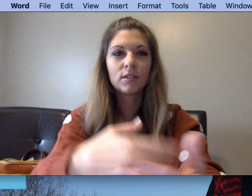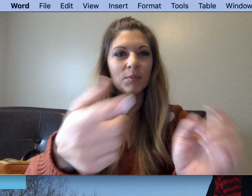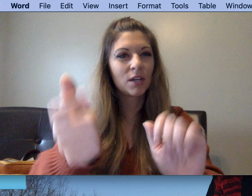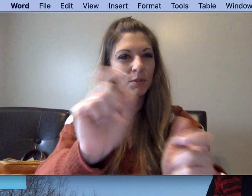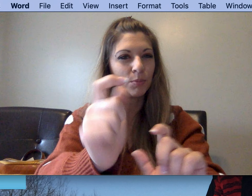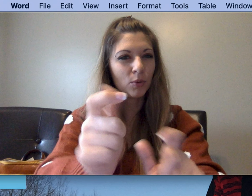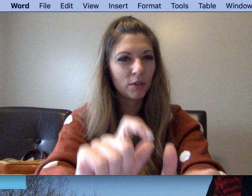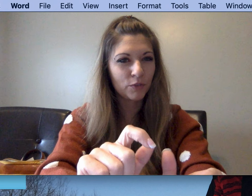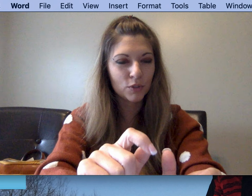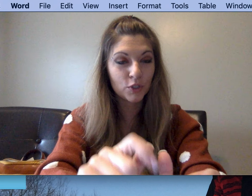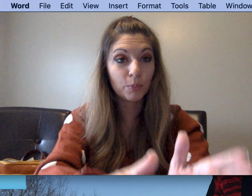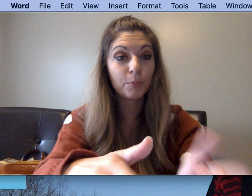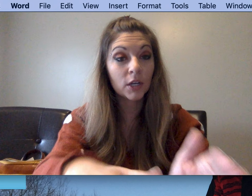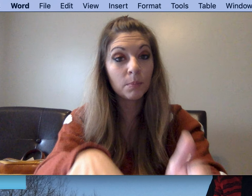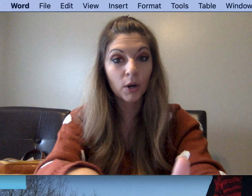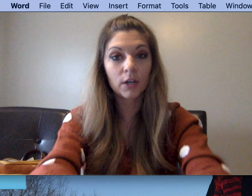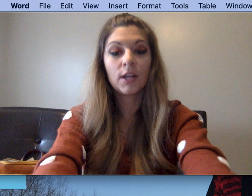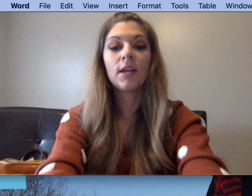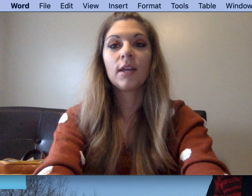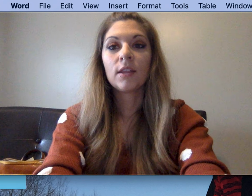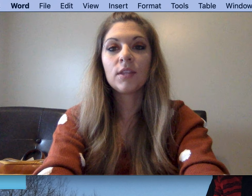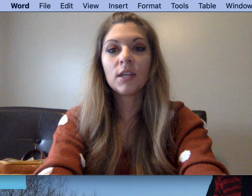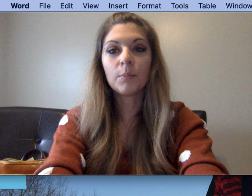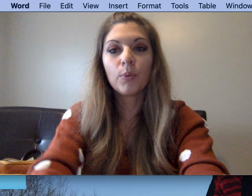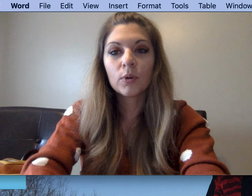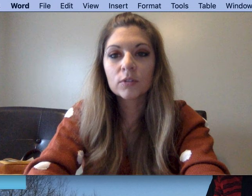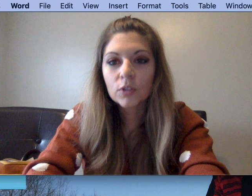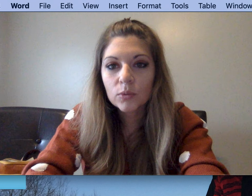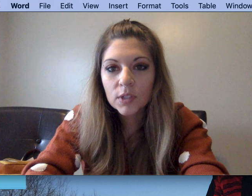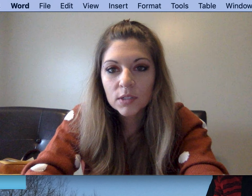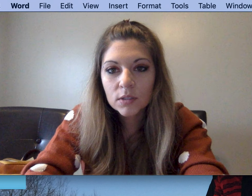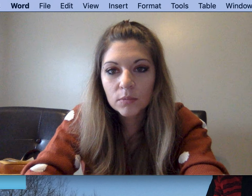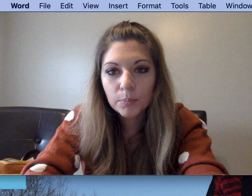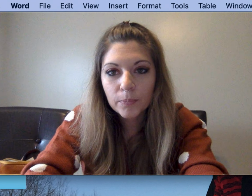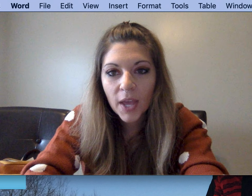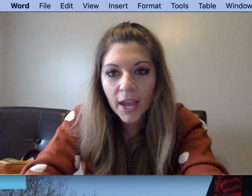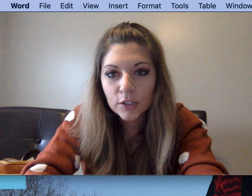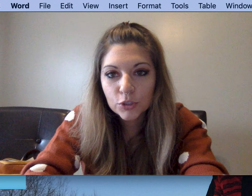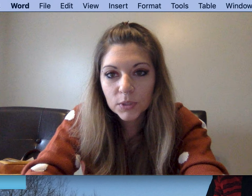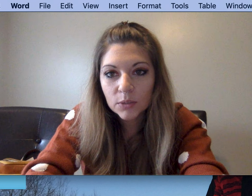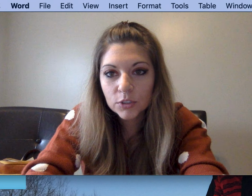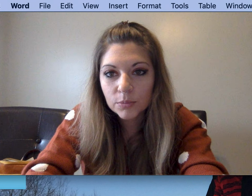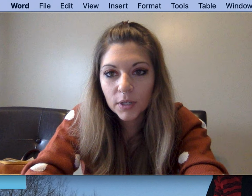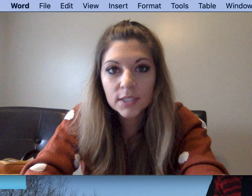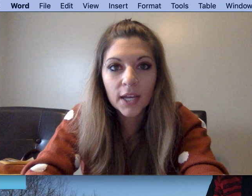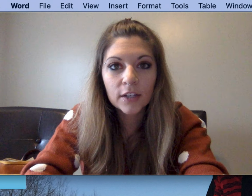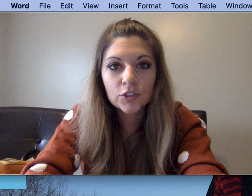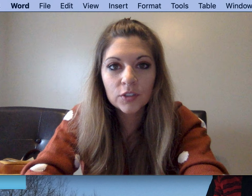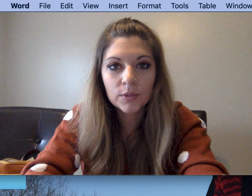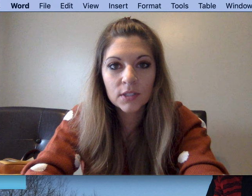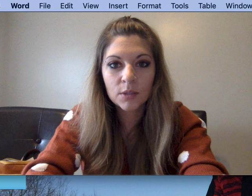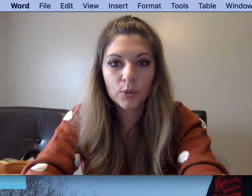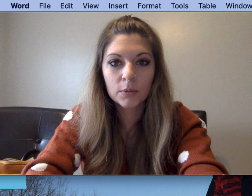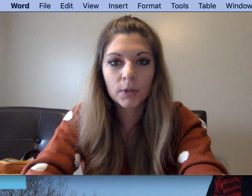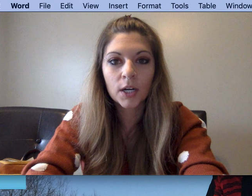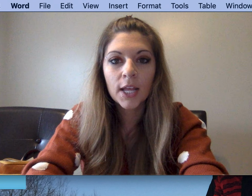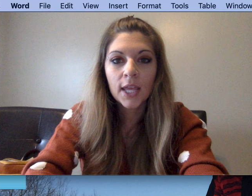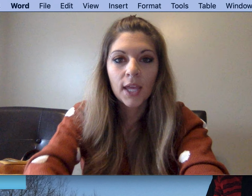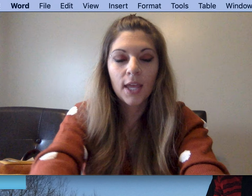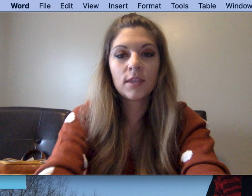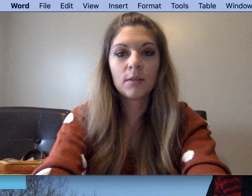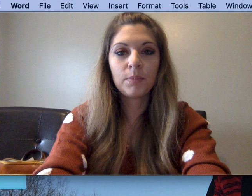and sometimes people confuse the two. Body part. So this is actually what your body is actually doing is the important